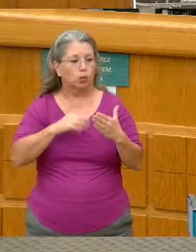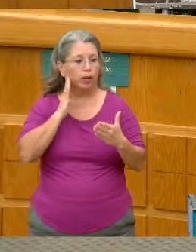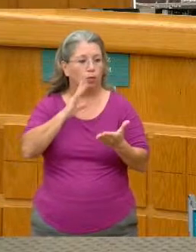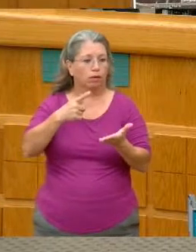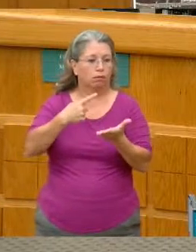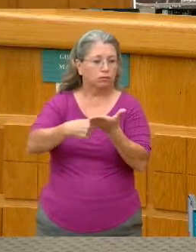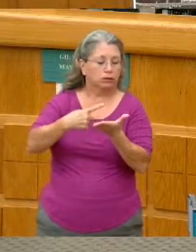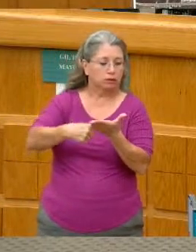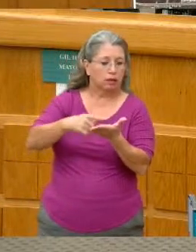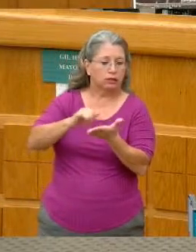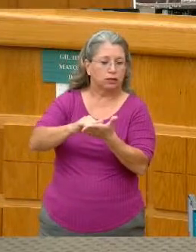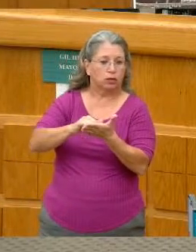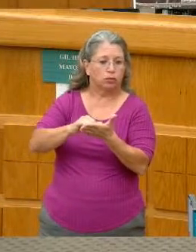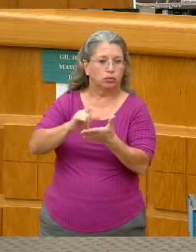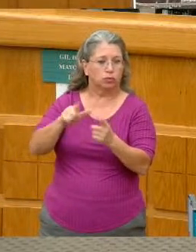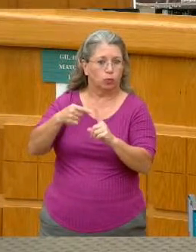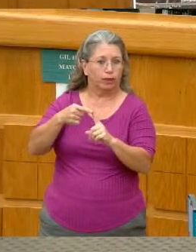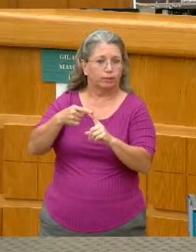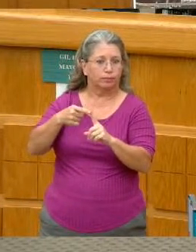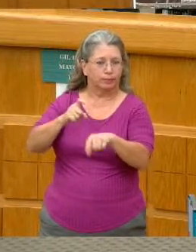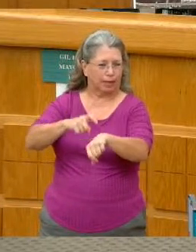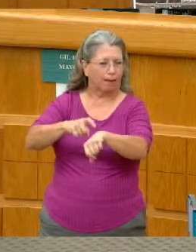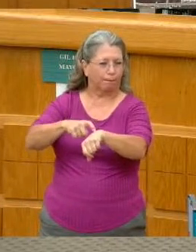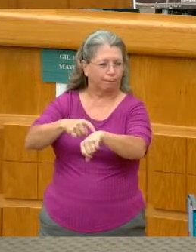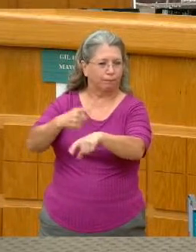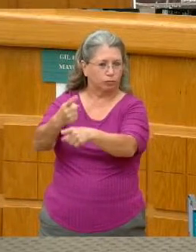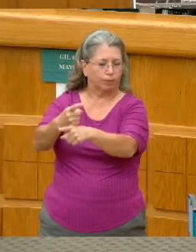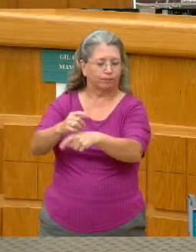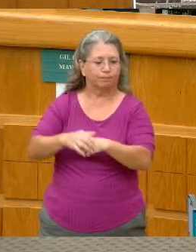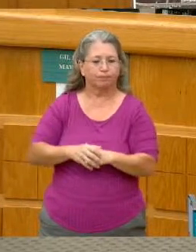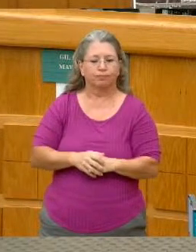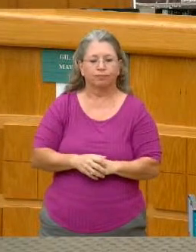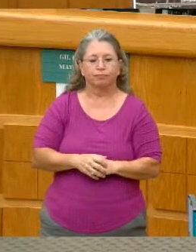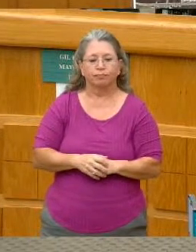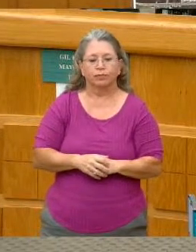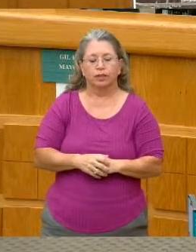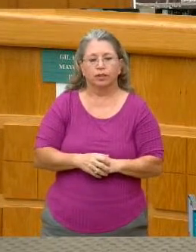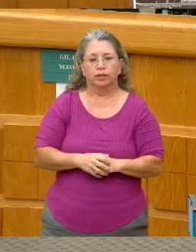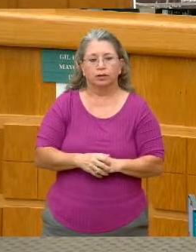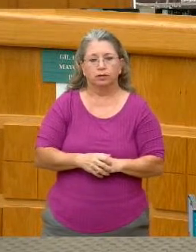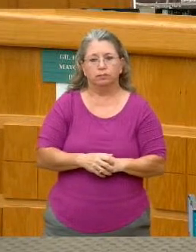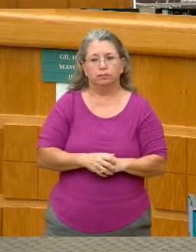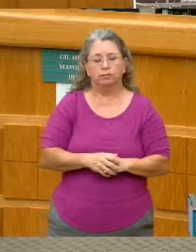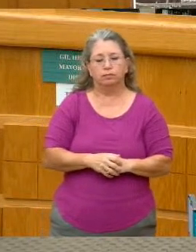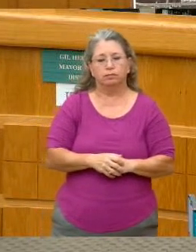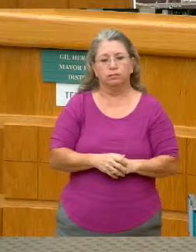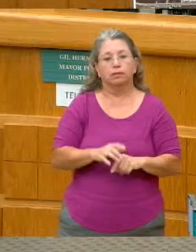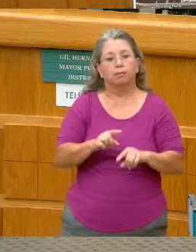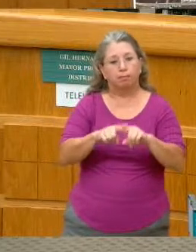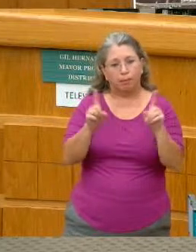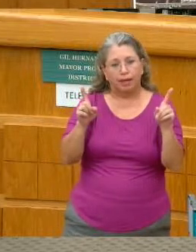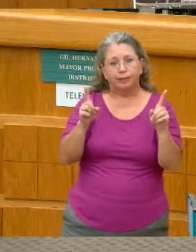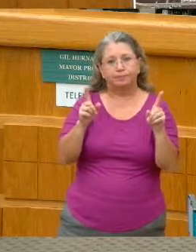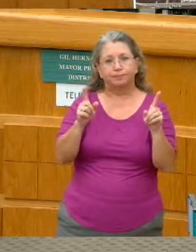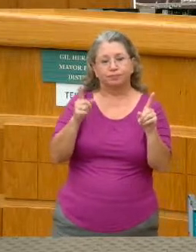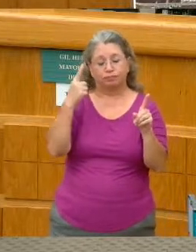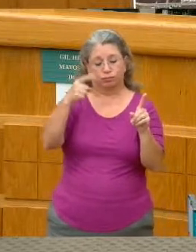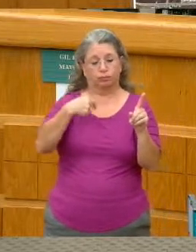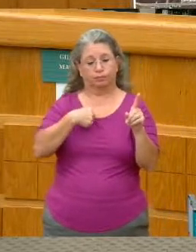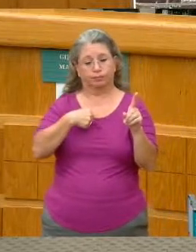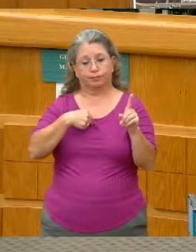time. Let me say this. In order to properly address all of the concerns that people have had,